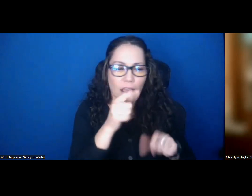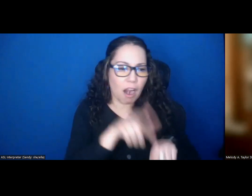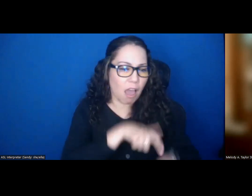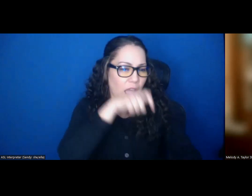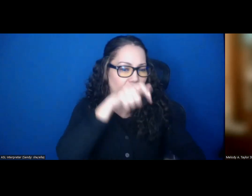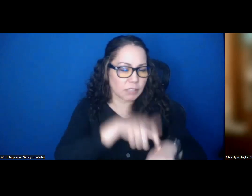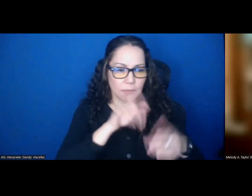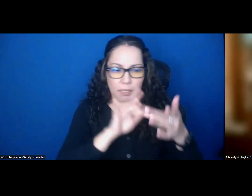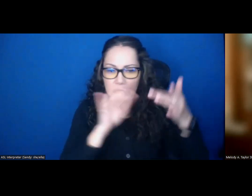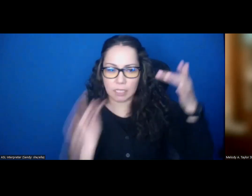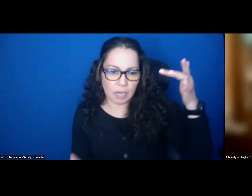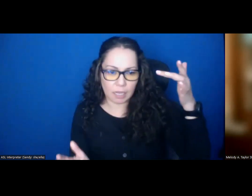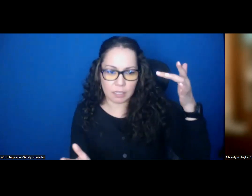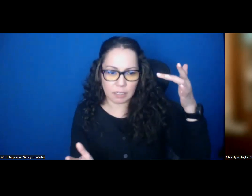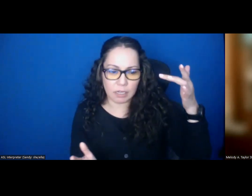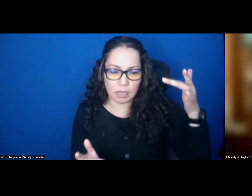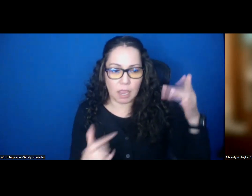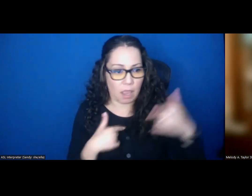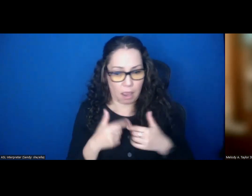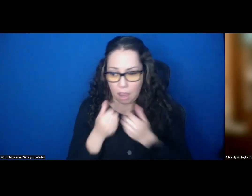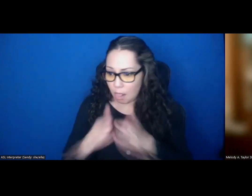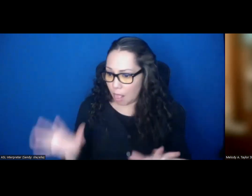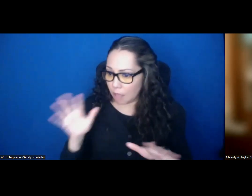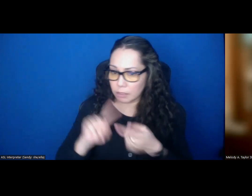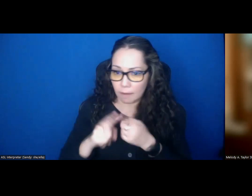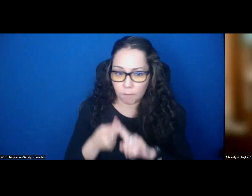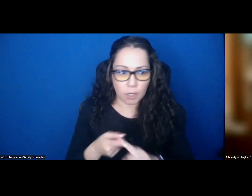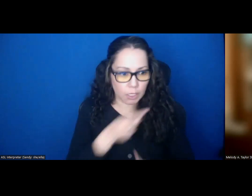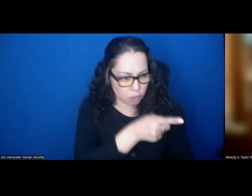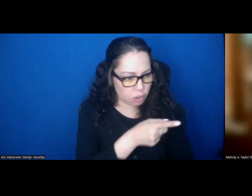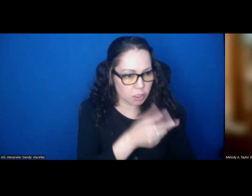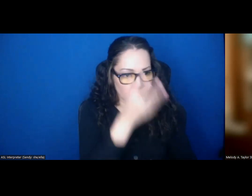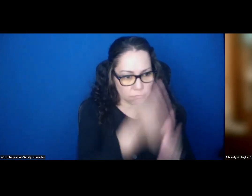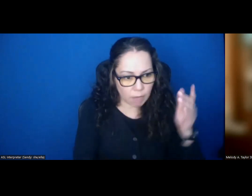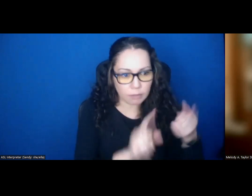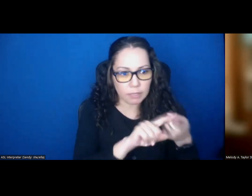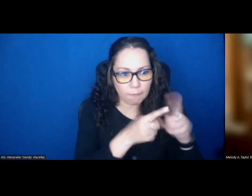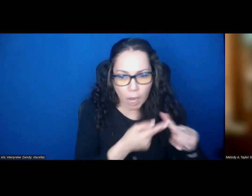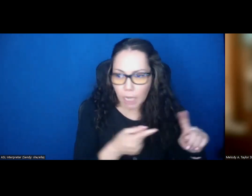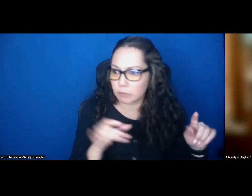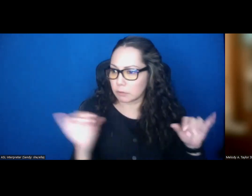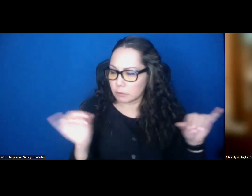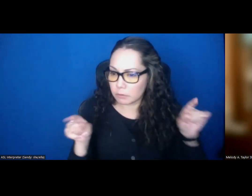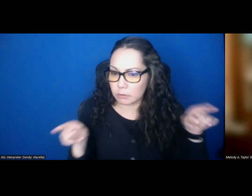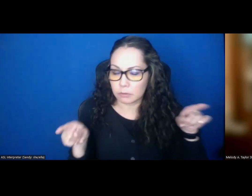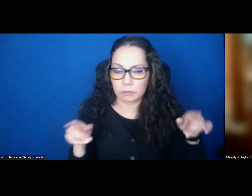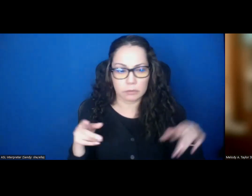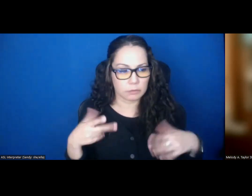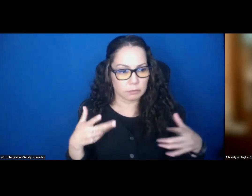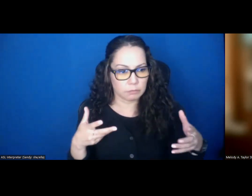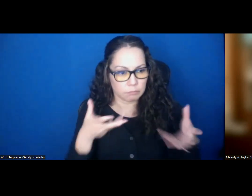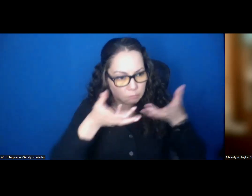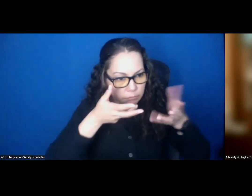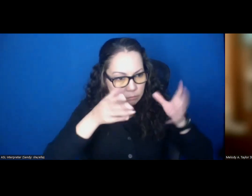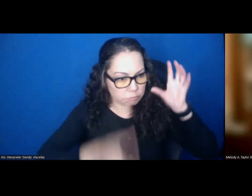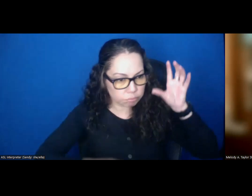of a sudden, I lost a friend. She lost a friend. After gaining access back to the facility, she told me how